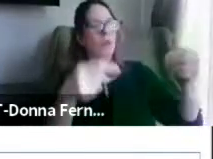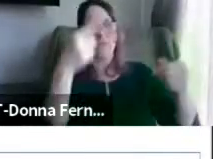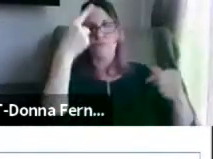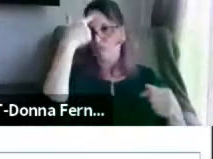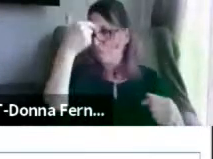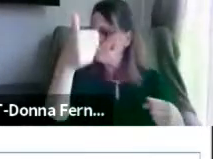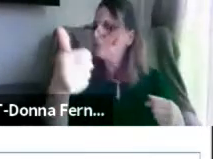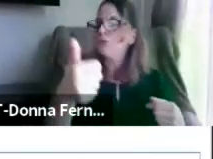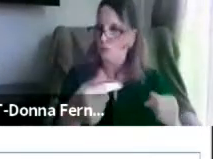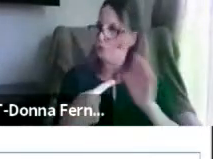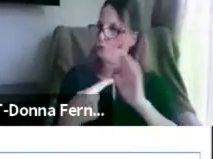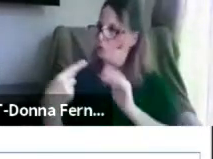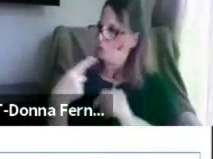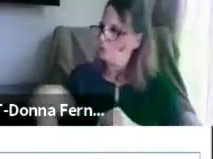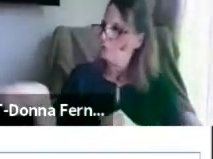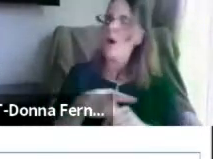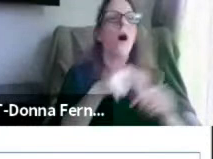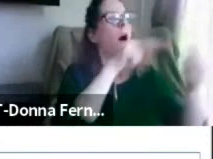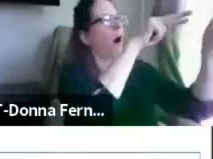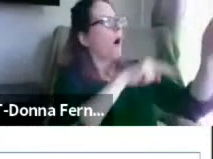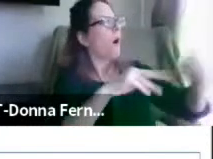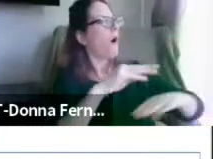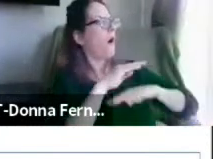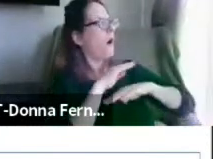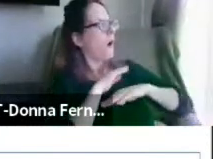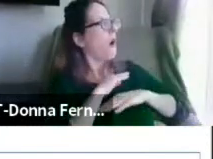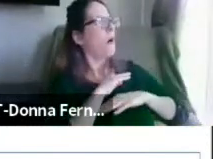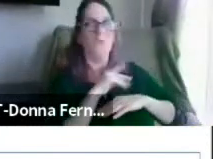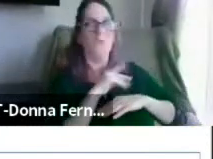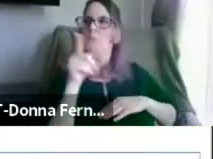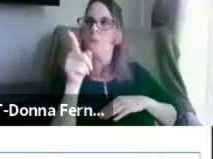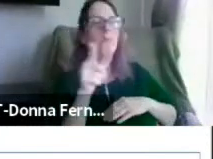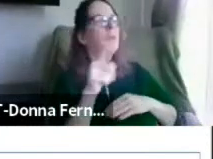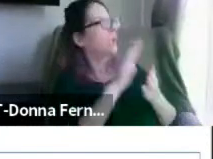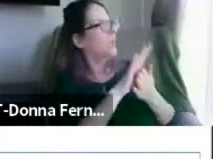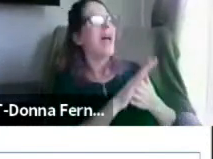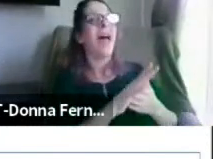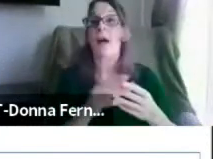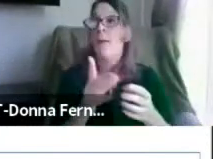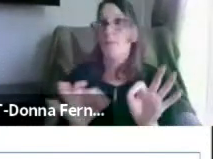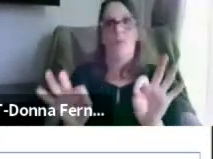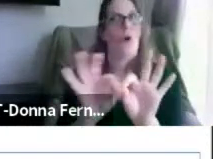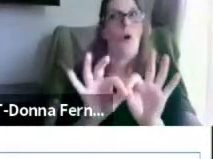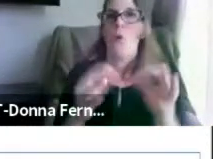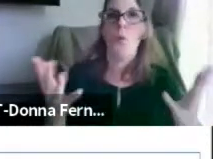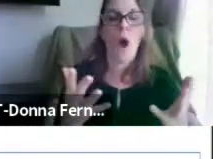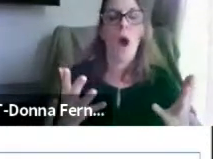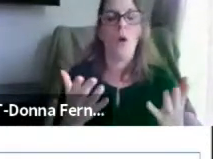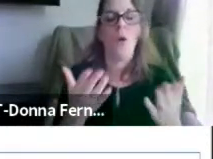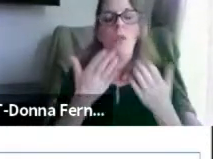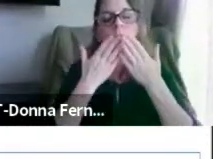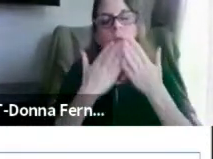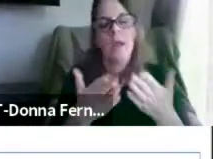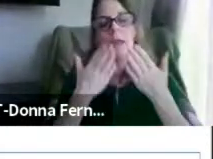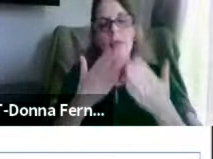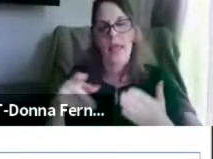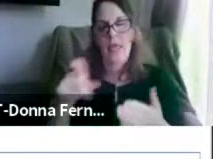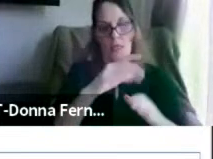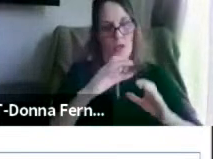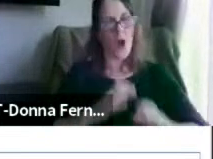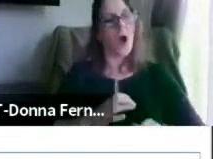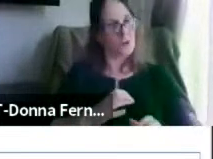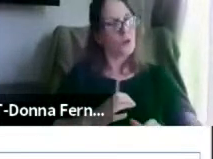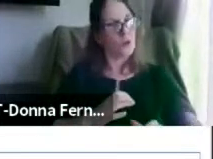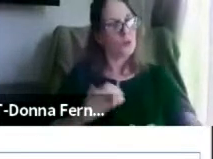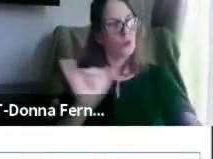you. And most importantly, thank the guests for supporting you during this challenging time. We're all in this together,